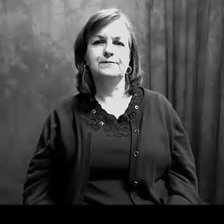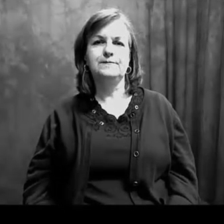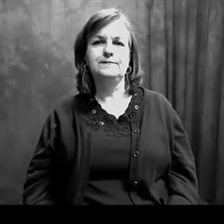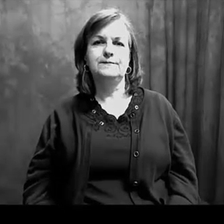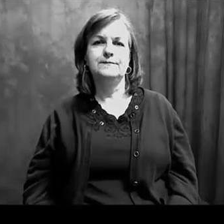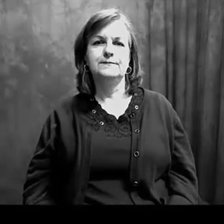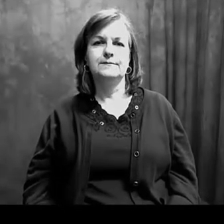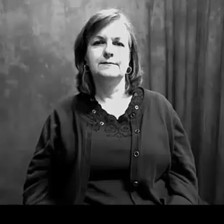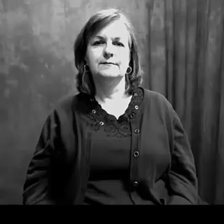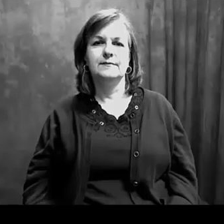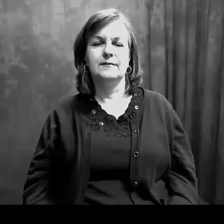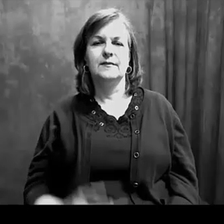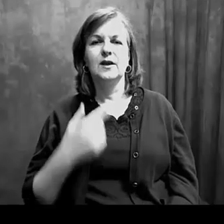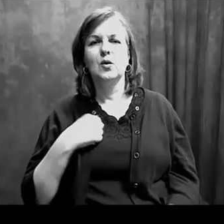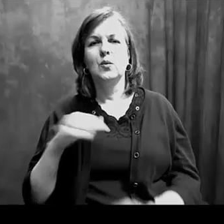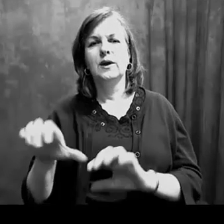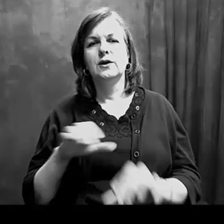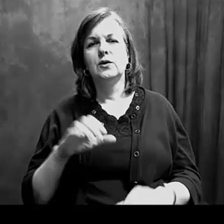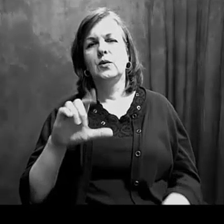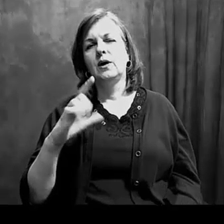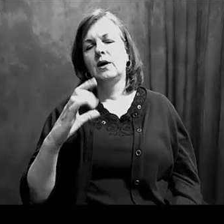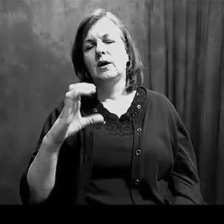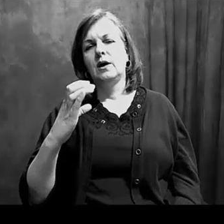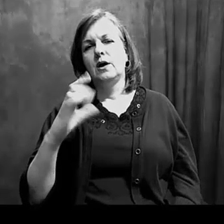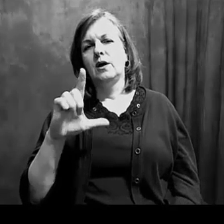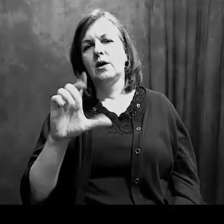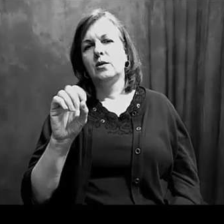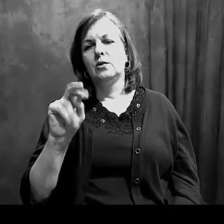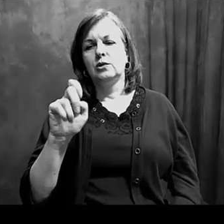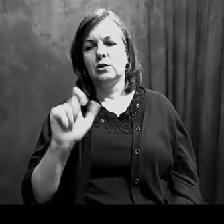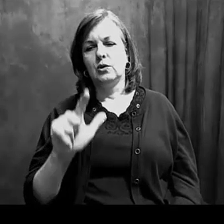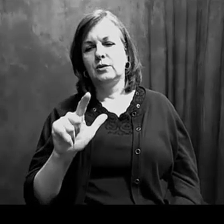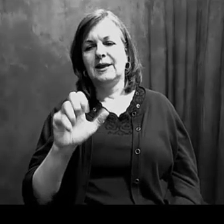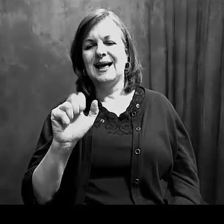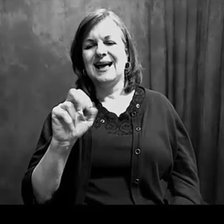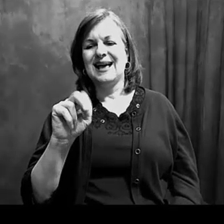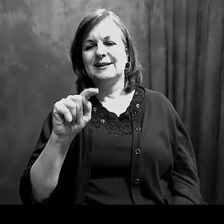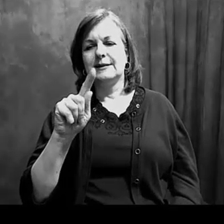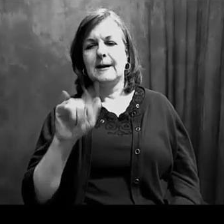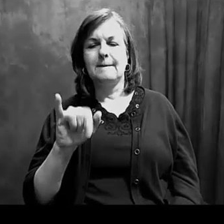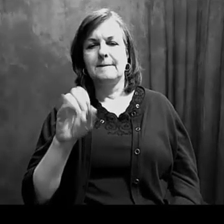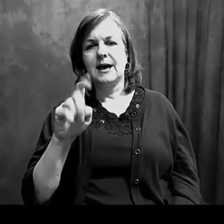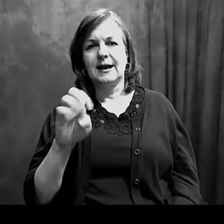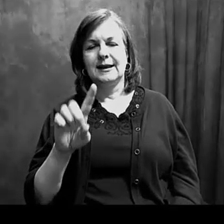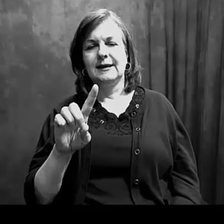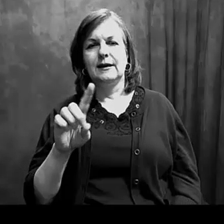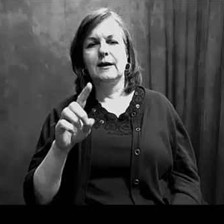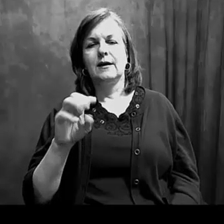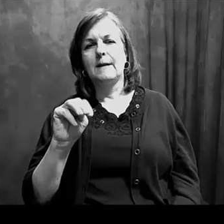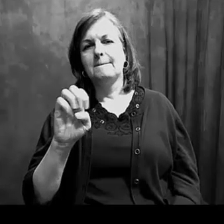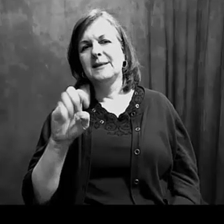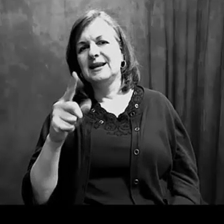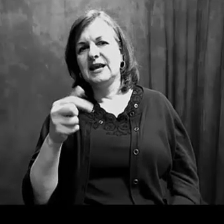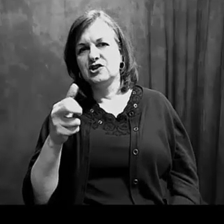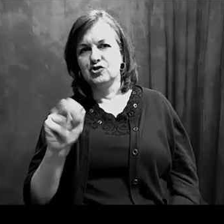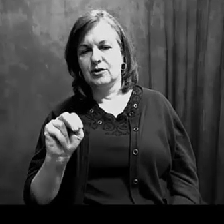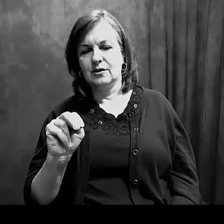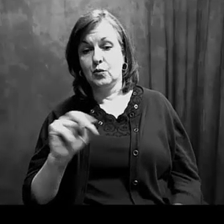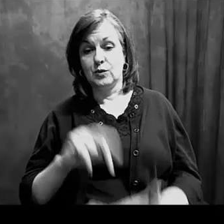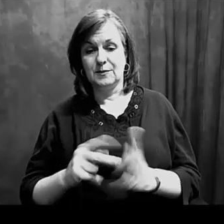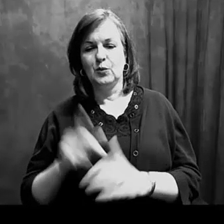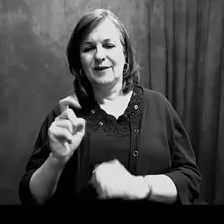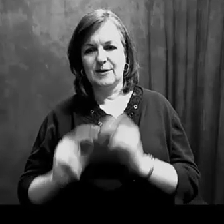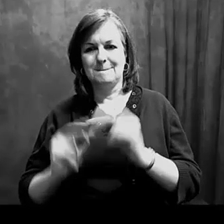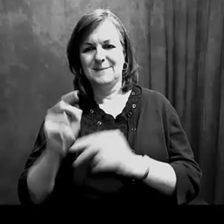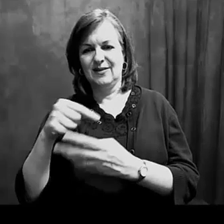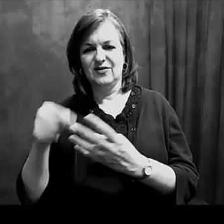We go through clonal antibody mediation. We've got to build these cells,